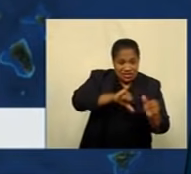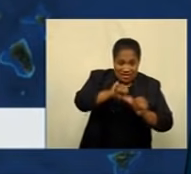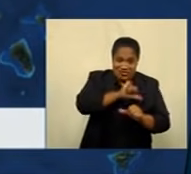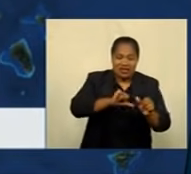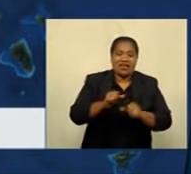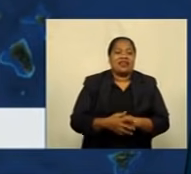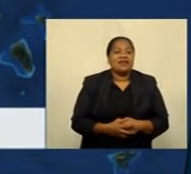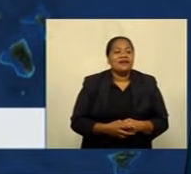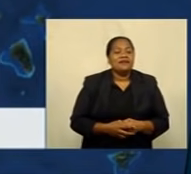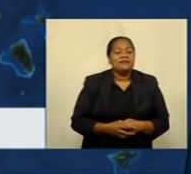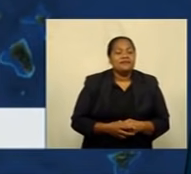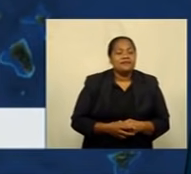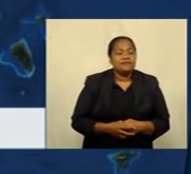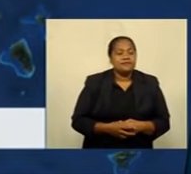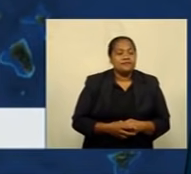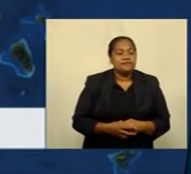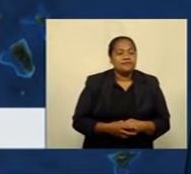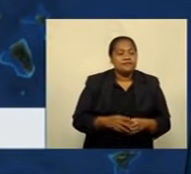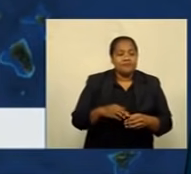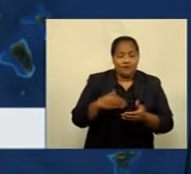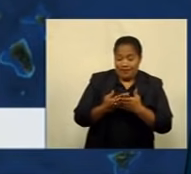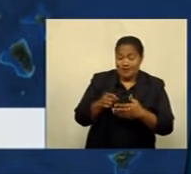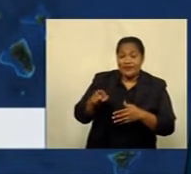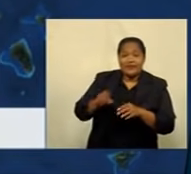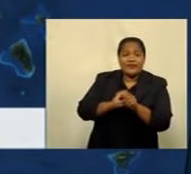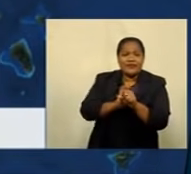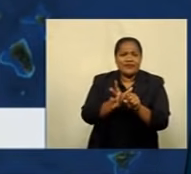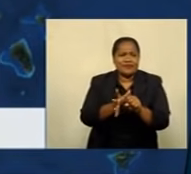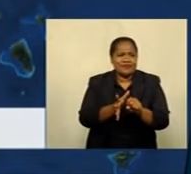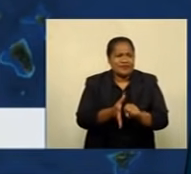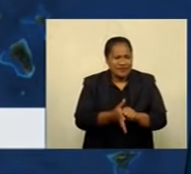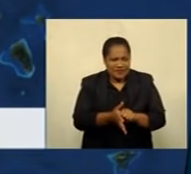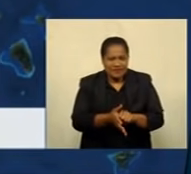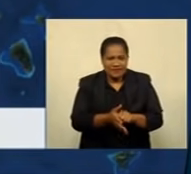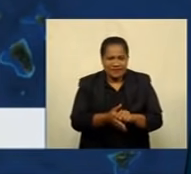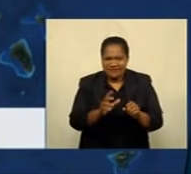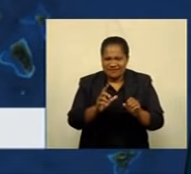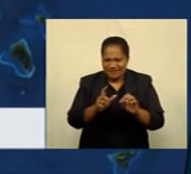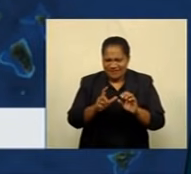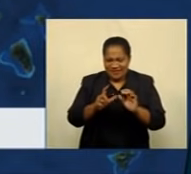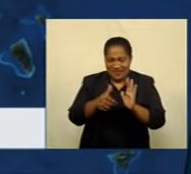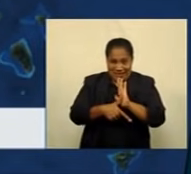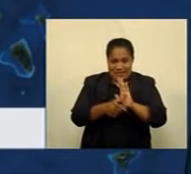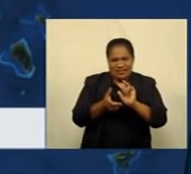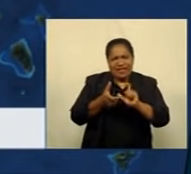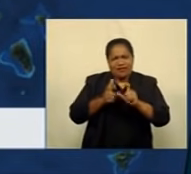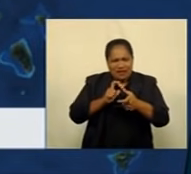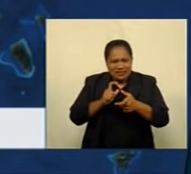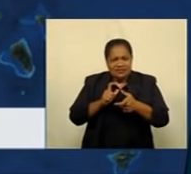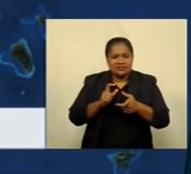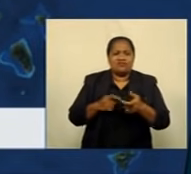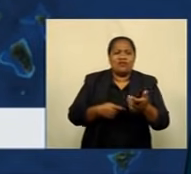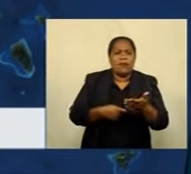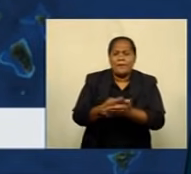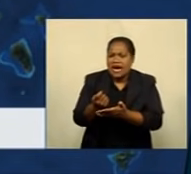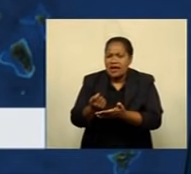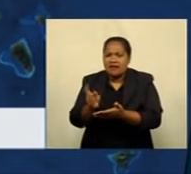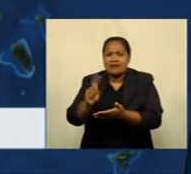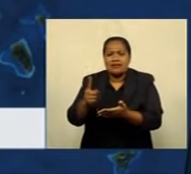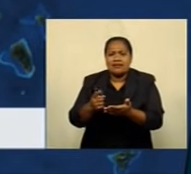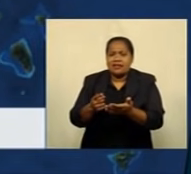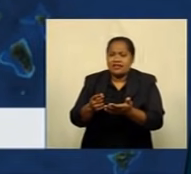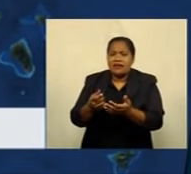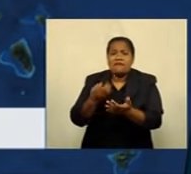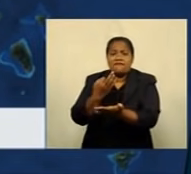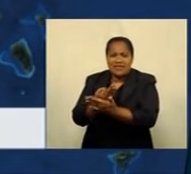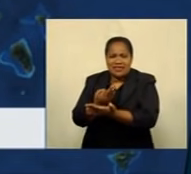as regarding to this in the COVID crisis, for paying the base fees